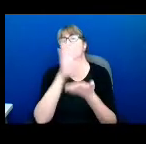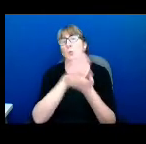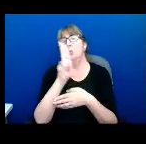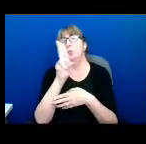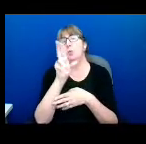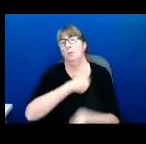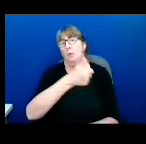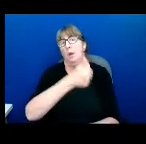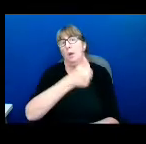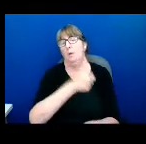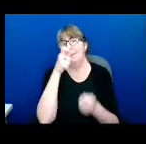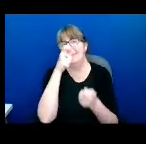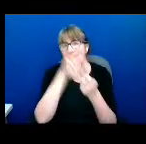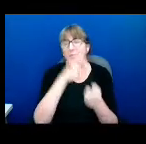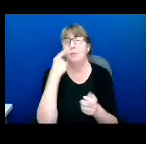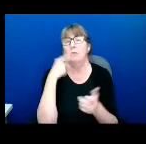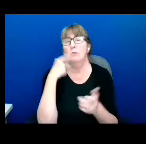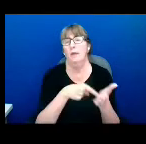As far as